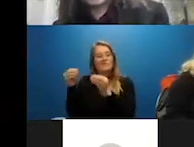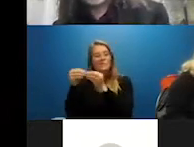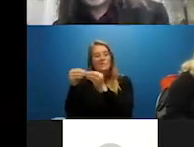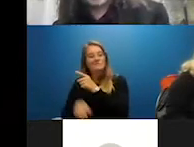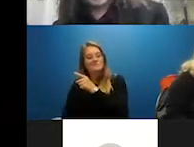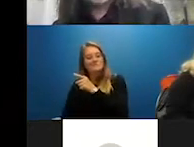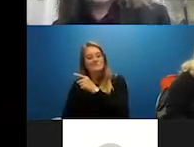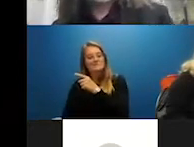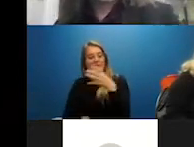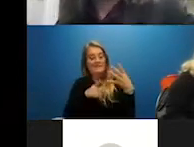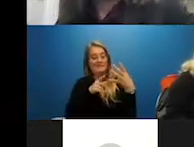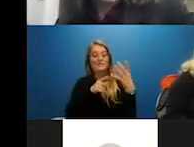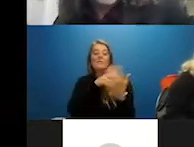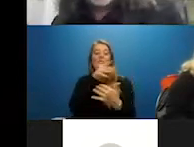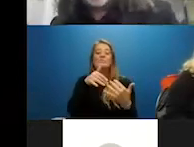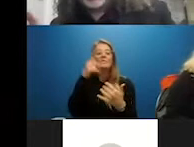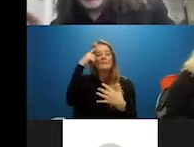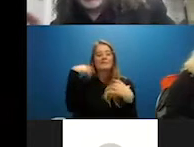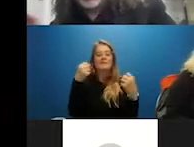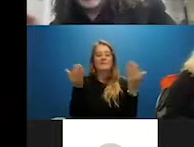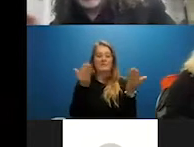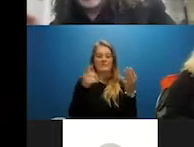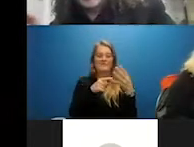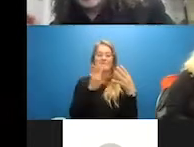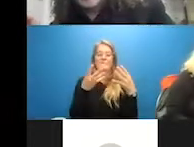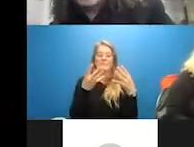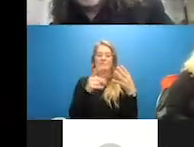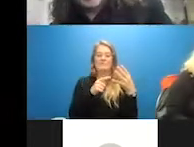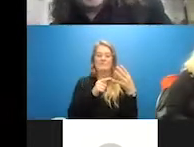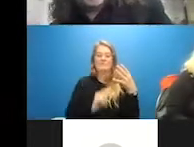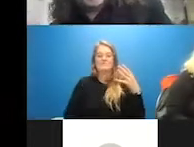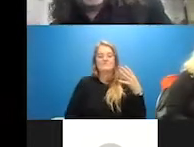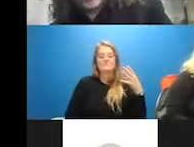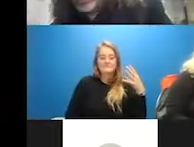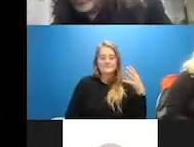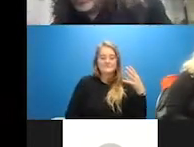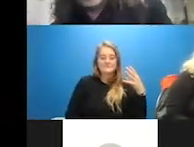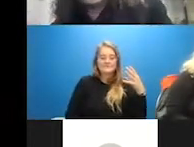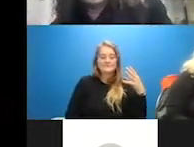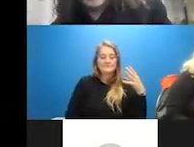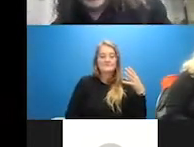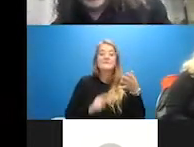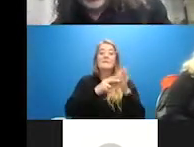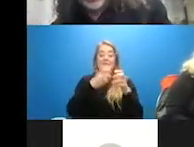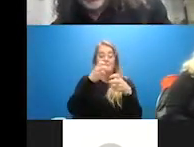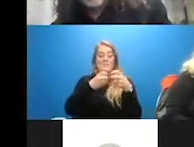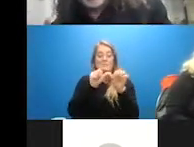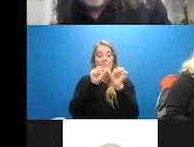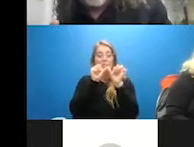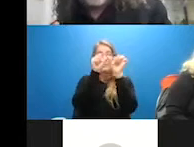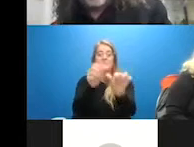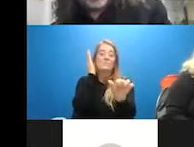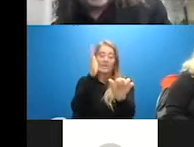of colonization. And this means that the problems are going to carry on. We